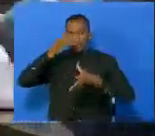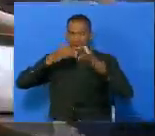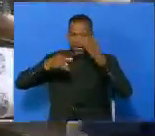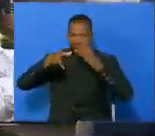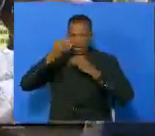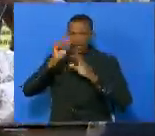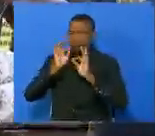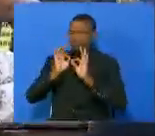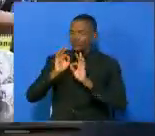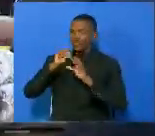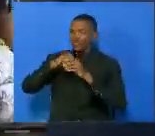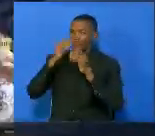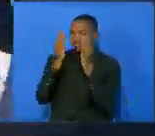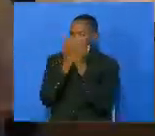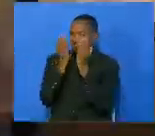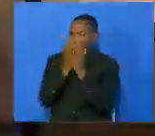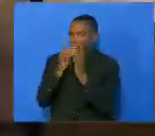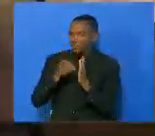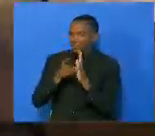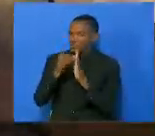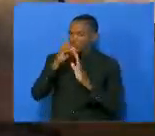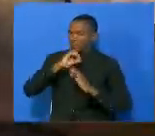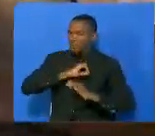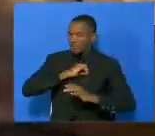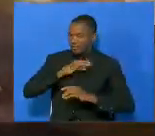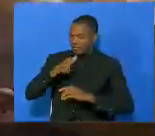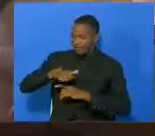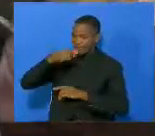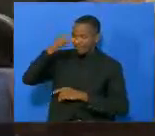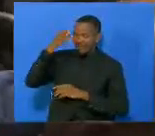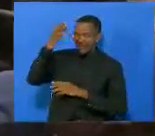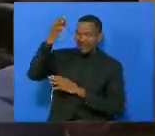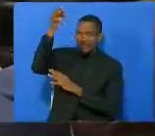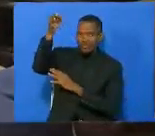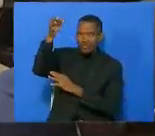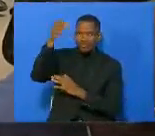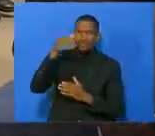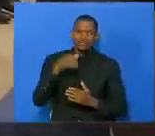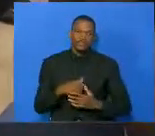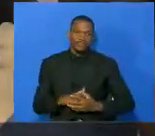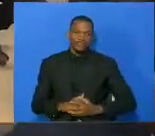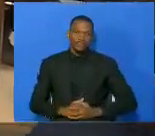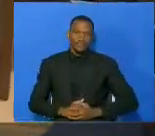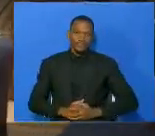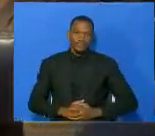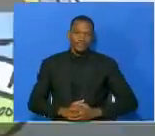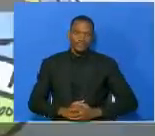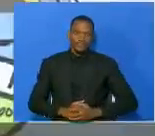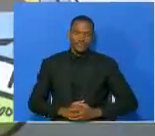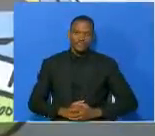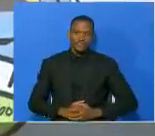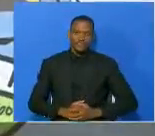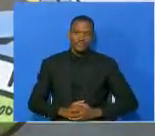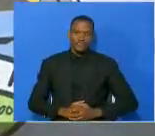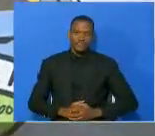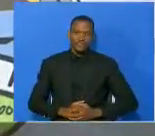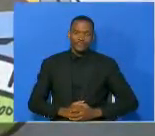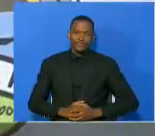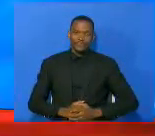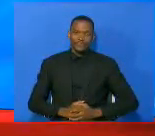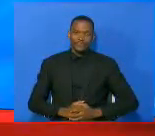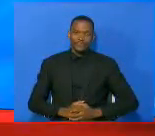gore le bone ba te ba tokafatse matshelo a bone mo isagong. Tumisang ke latlhilwe, BTV News, Gumare.